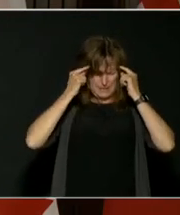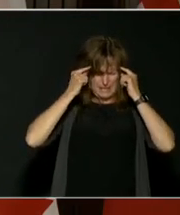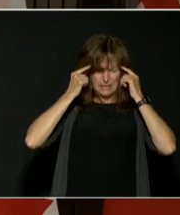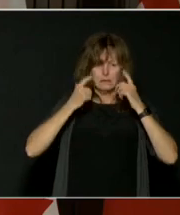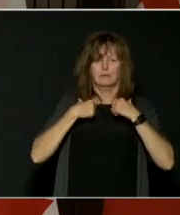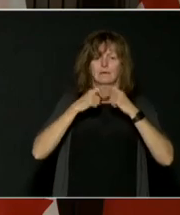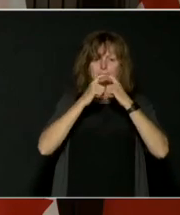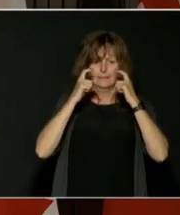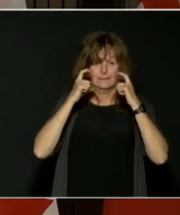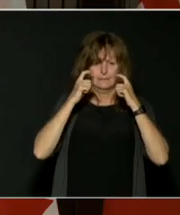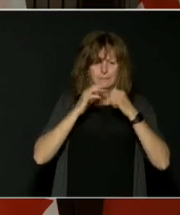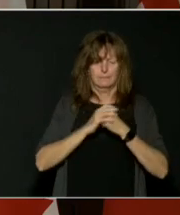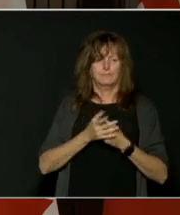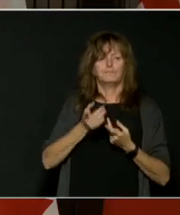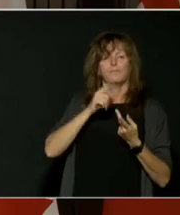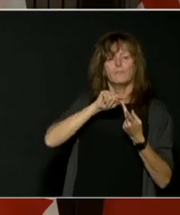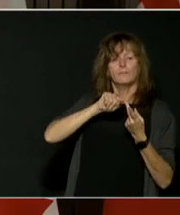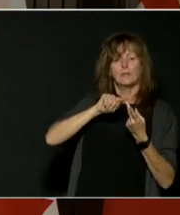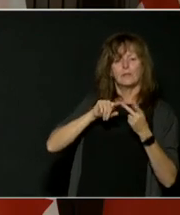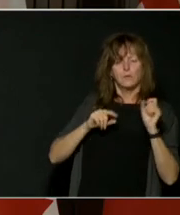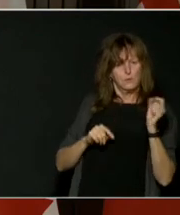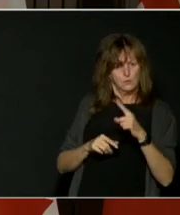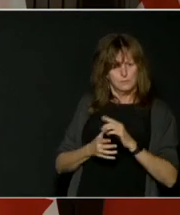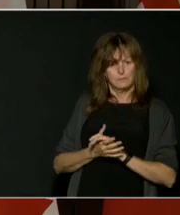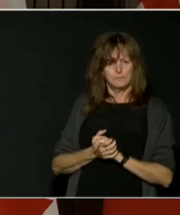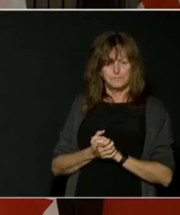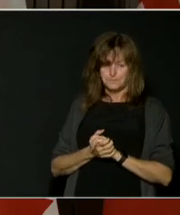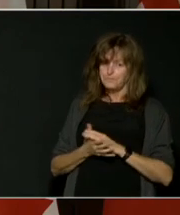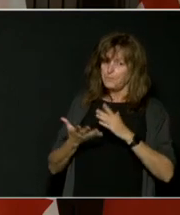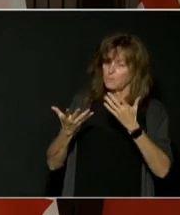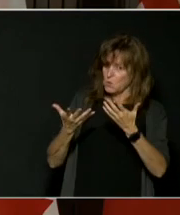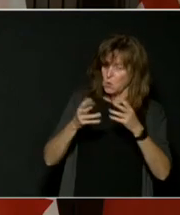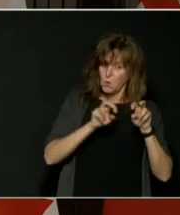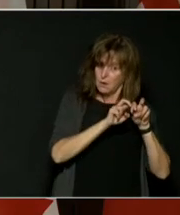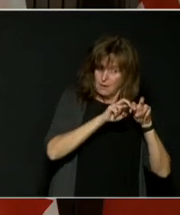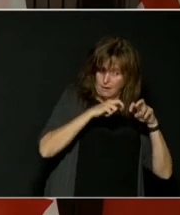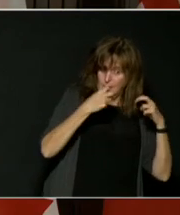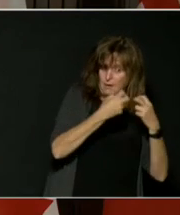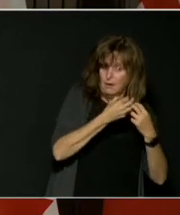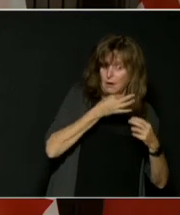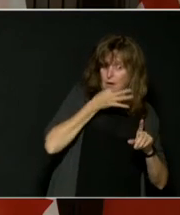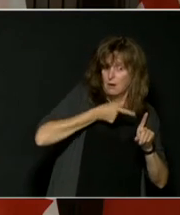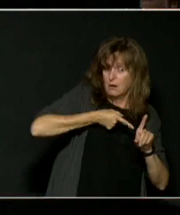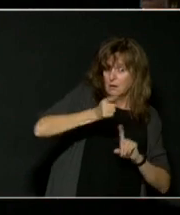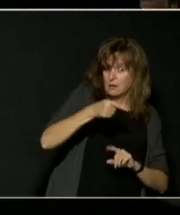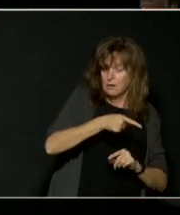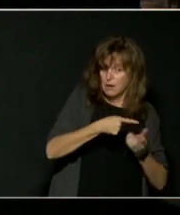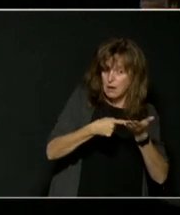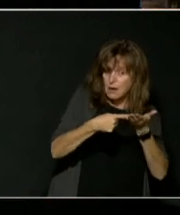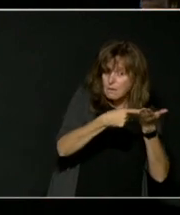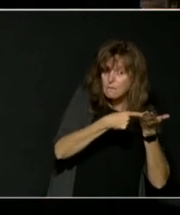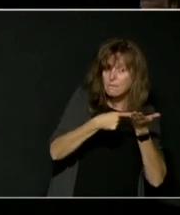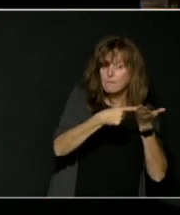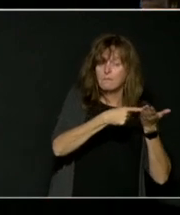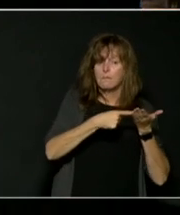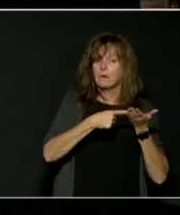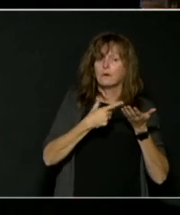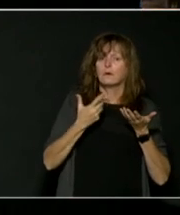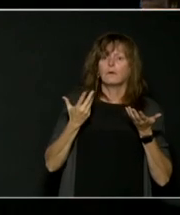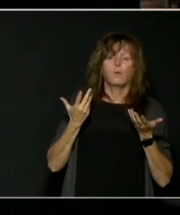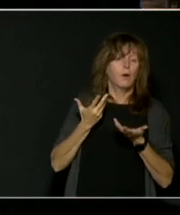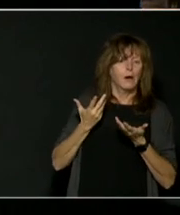Other members of the health table looked at on whether there was an increase across Ontario in